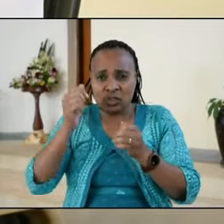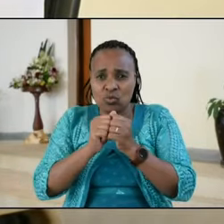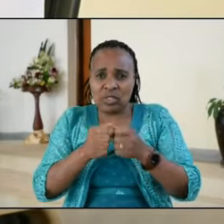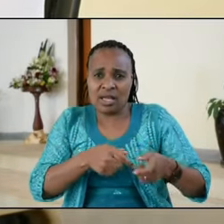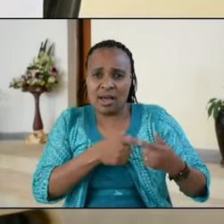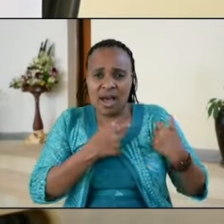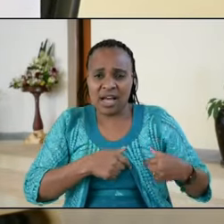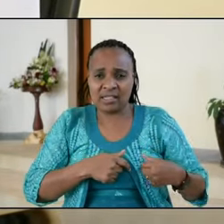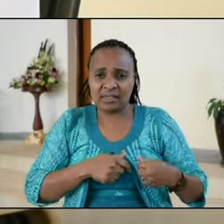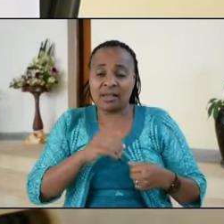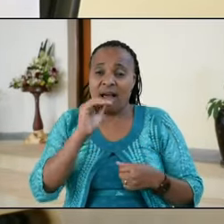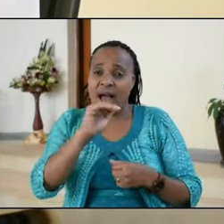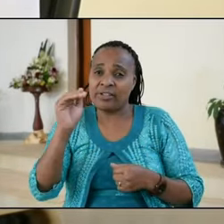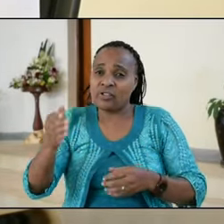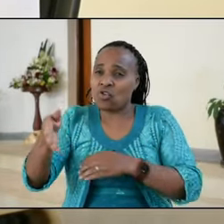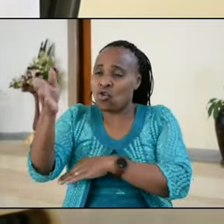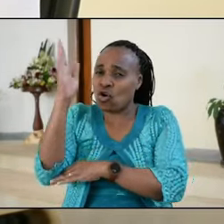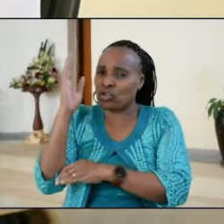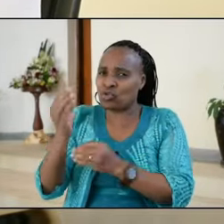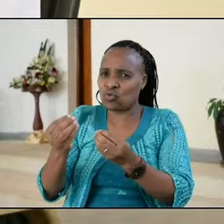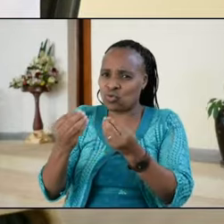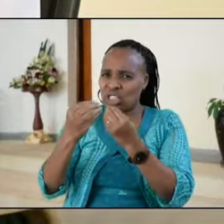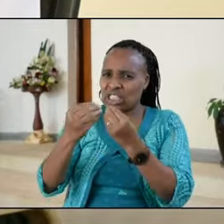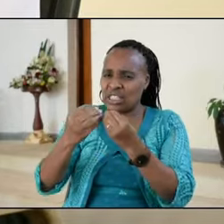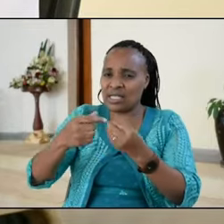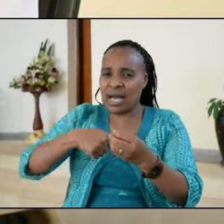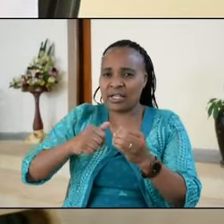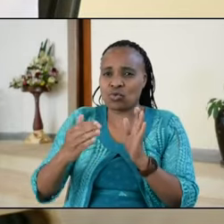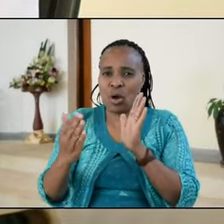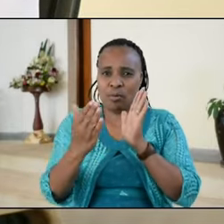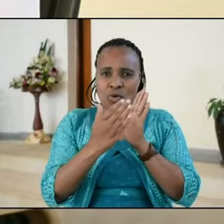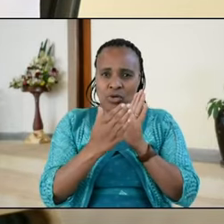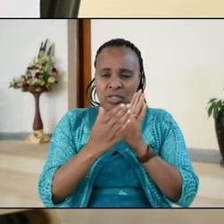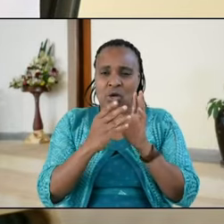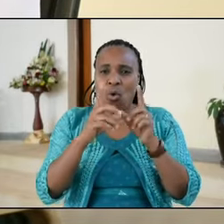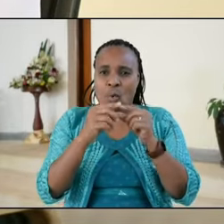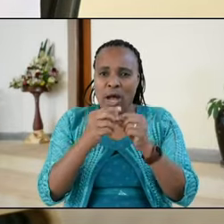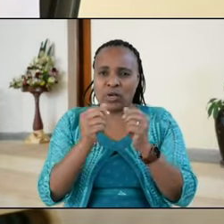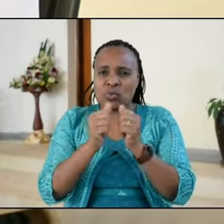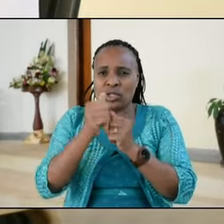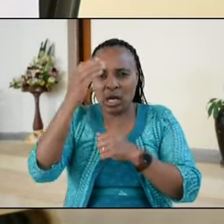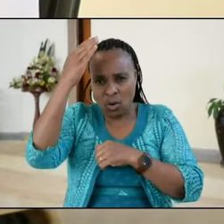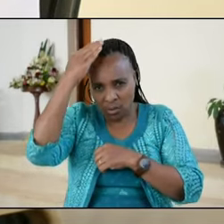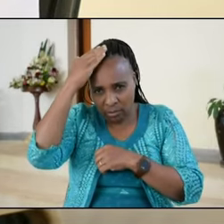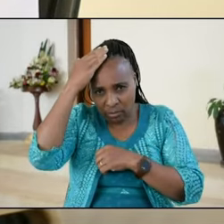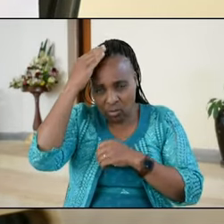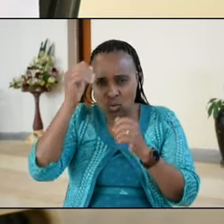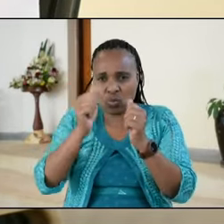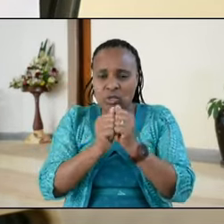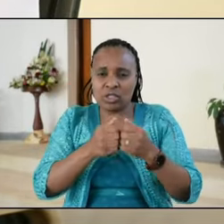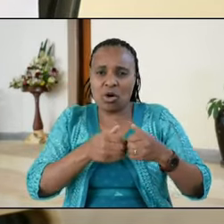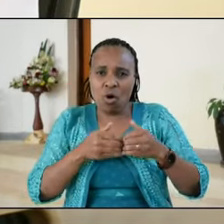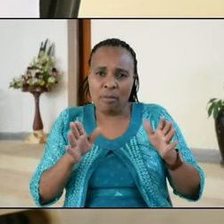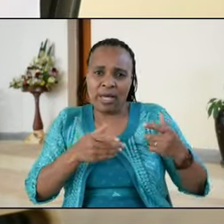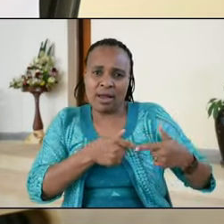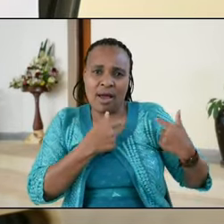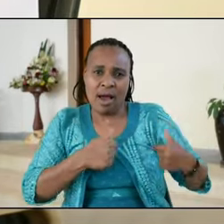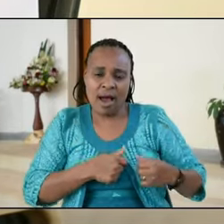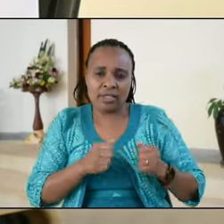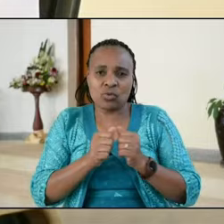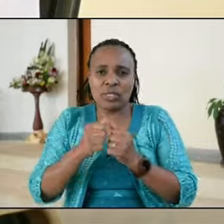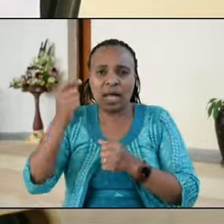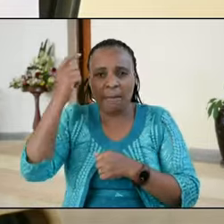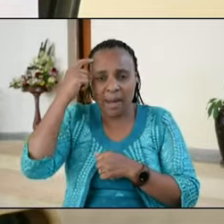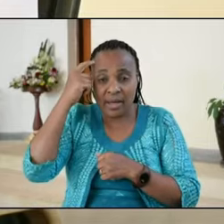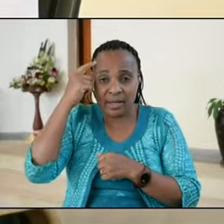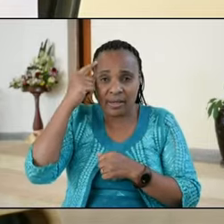to teach us to approach his word with so much humility, with such an open heart, with such an open mind, so that we